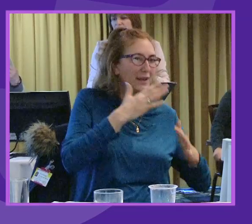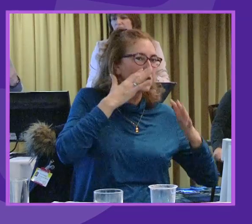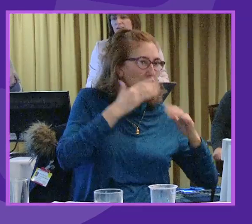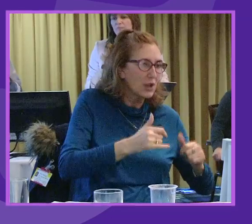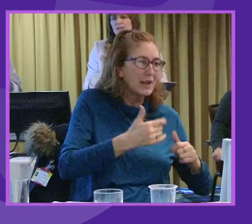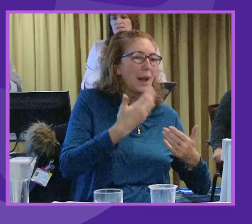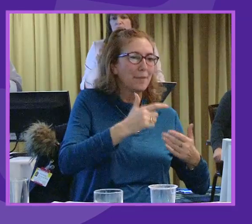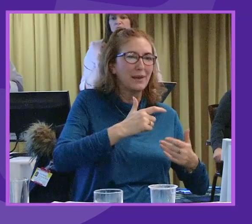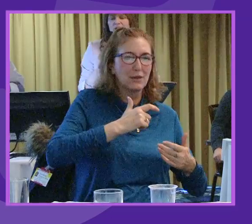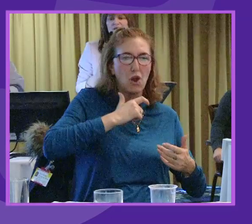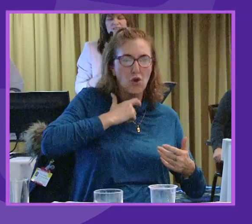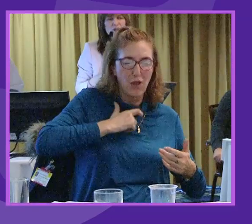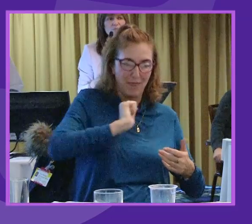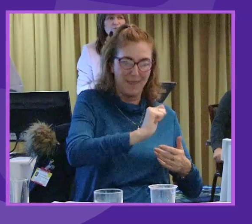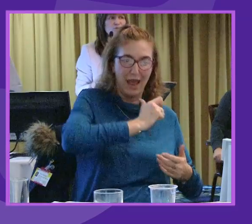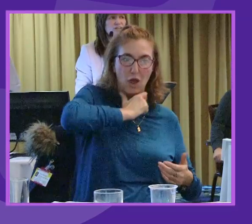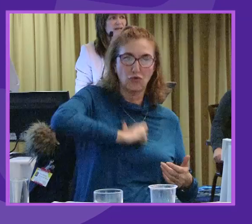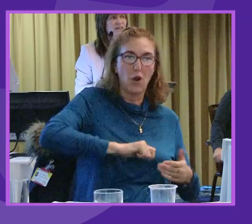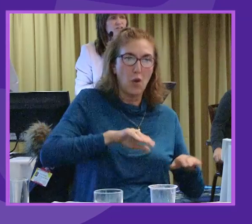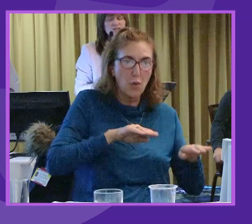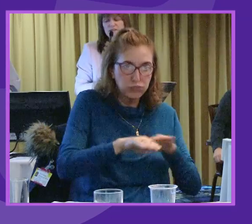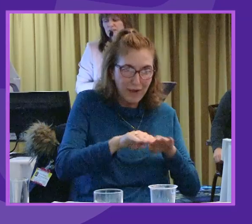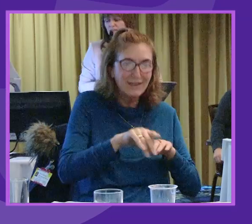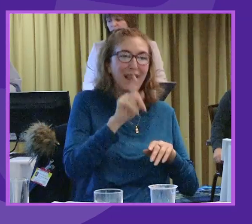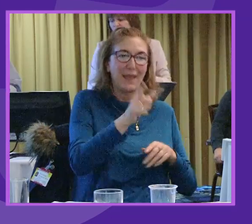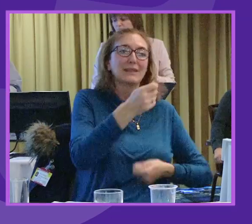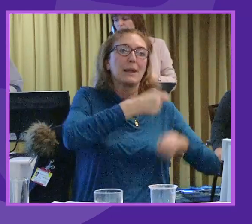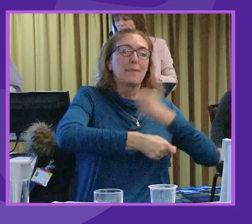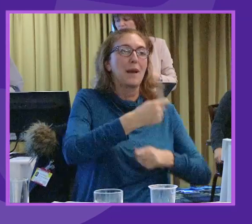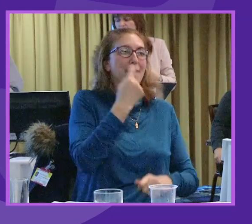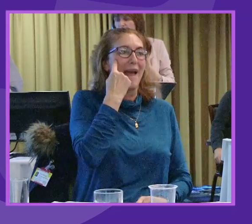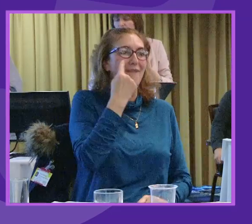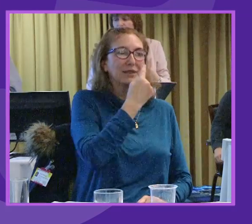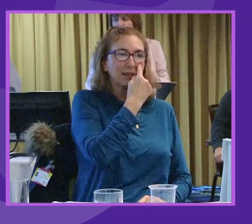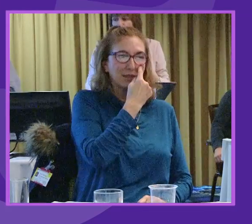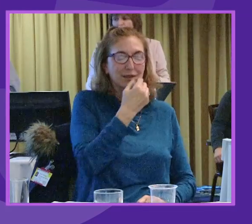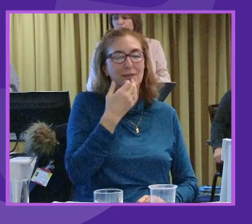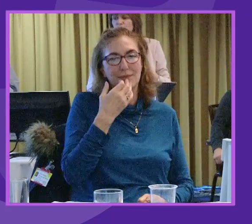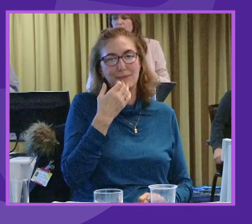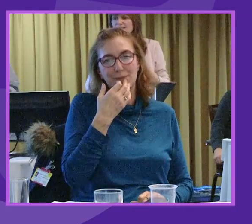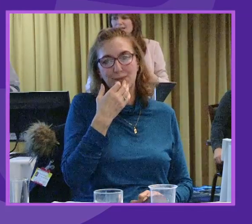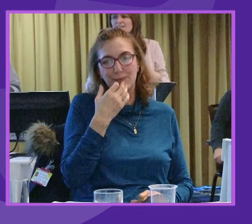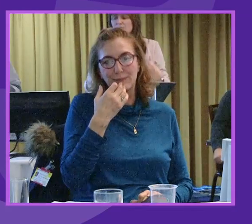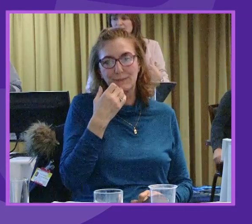practice and the difference that they've made. And basically kind of peer support work as a co-production in action.